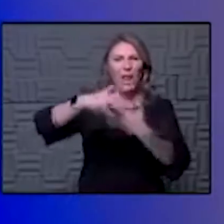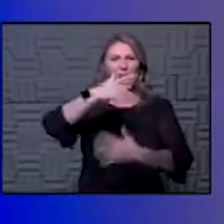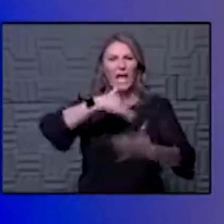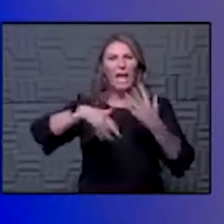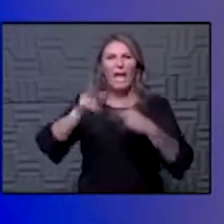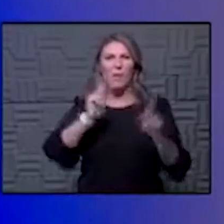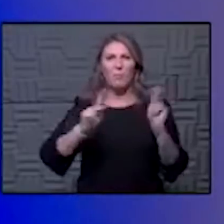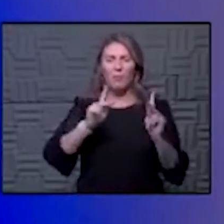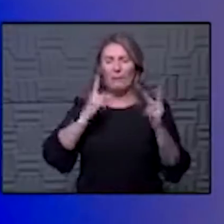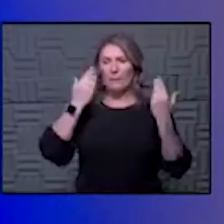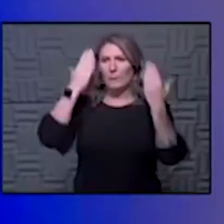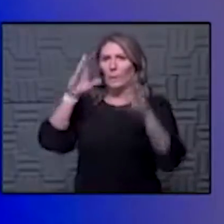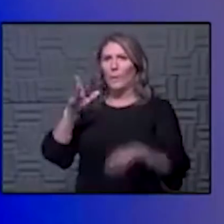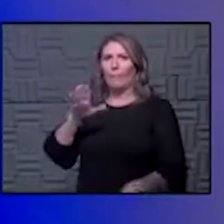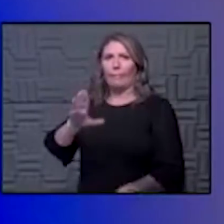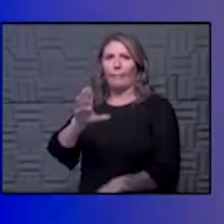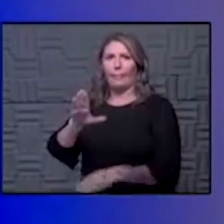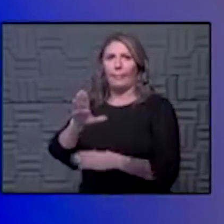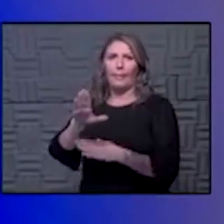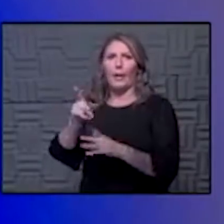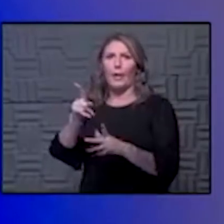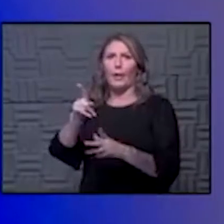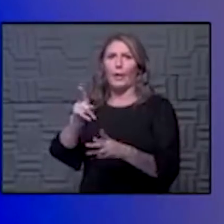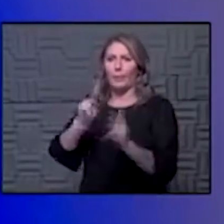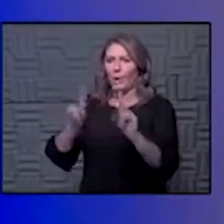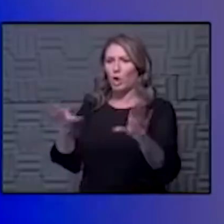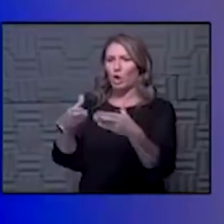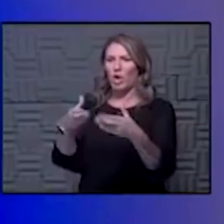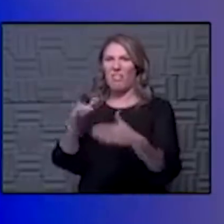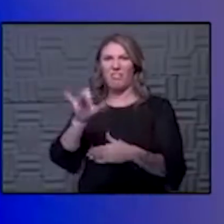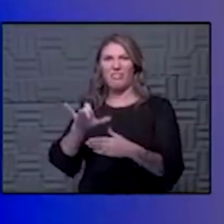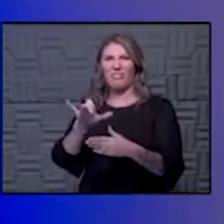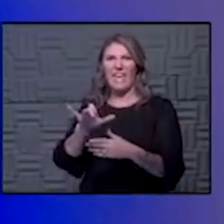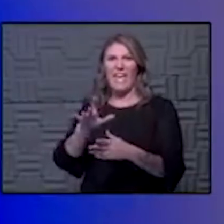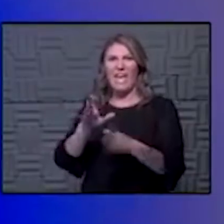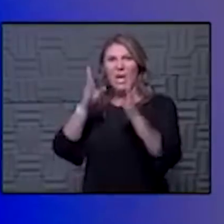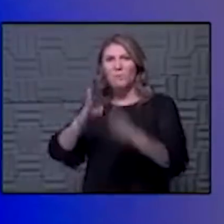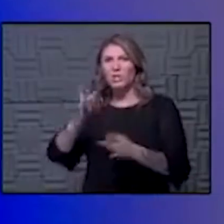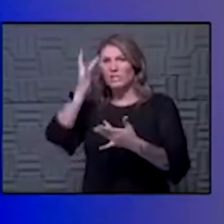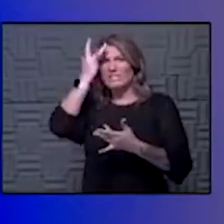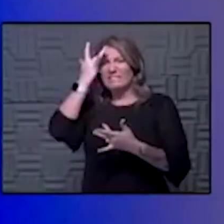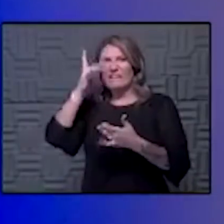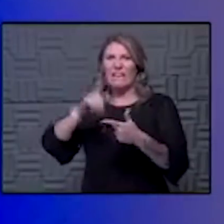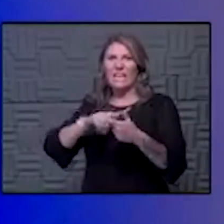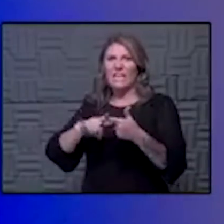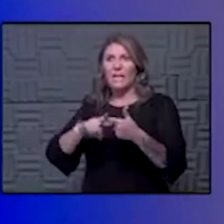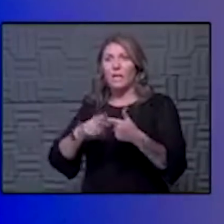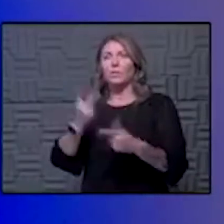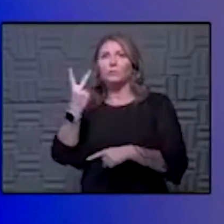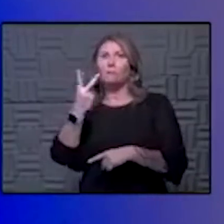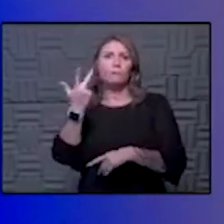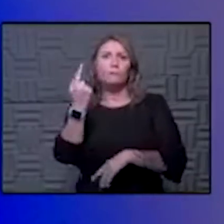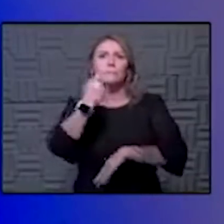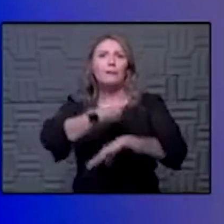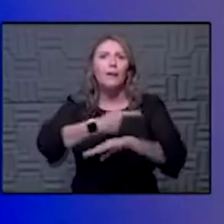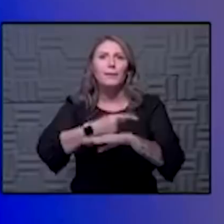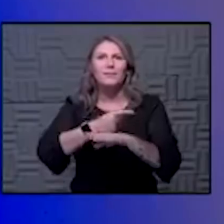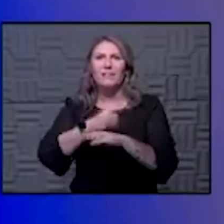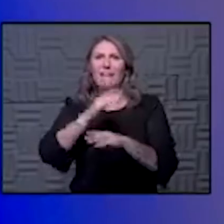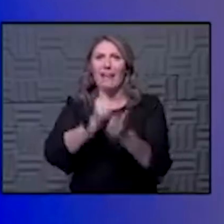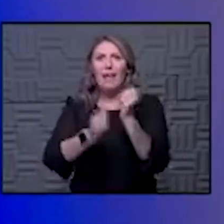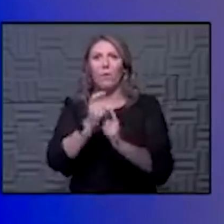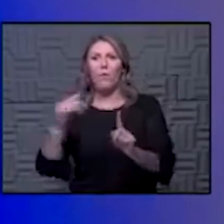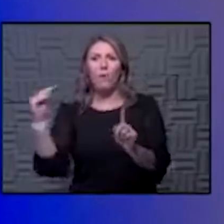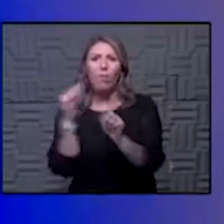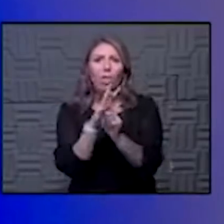and don't really understand that, hey, this person could be sick, and then 2 or 3 days later you find out this person was sick and now we are all exposed. So I think it